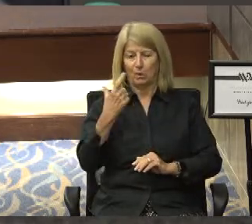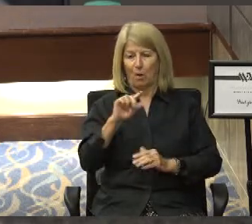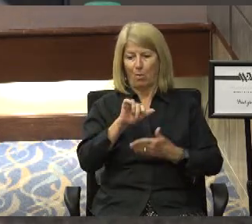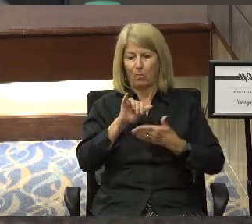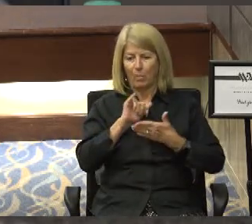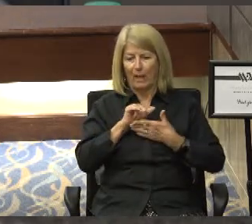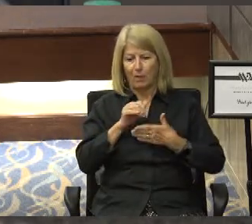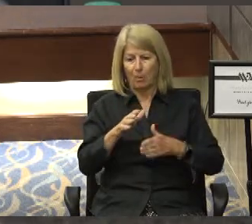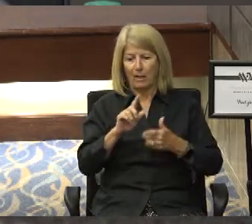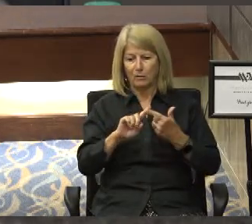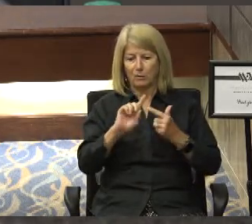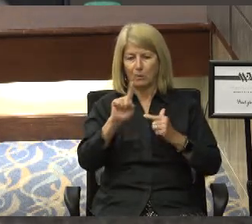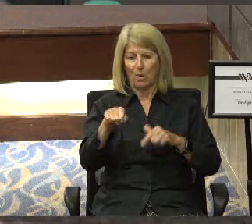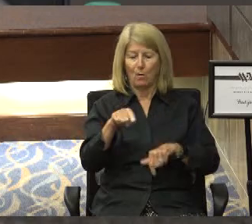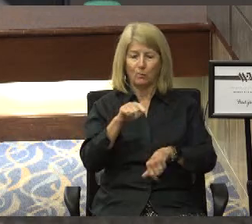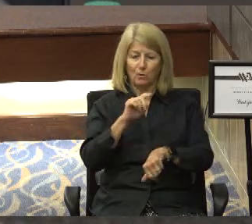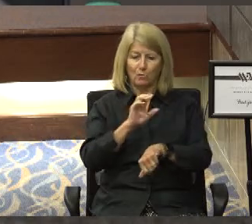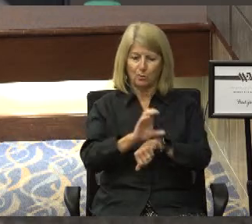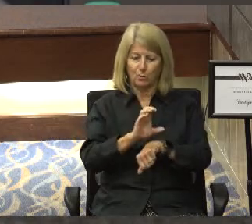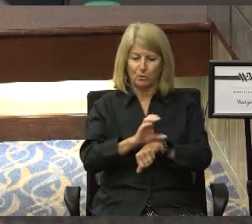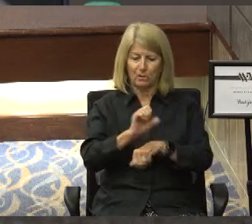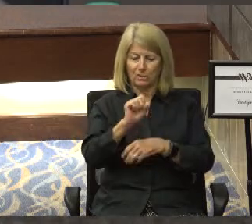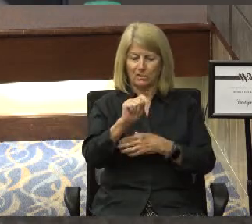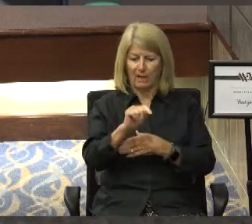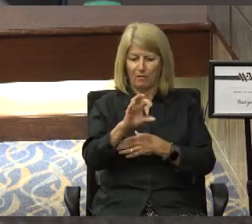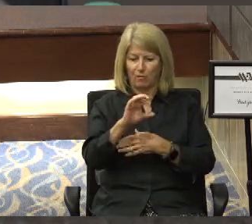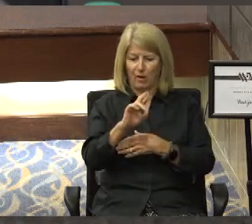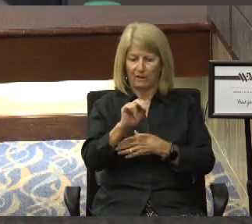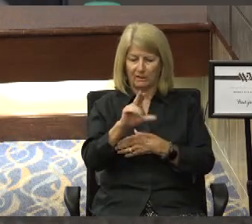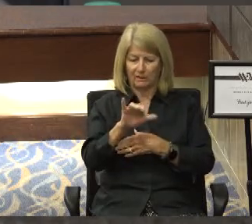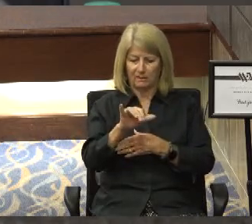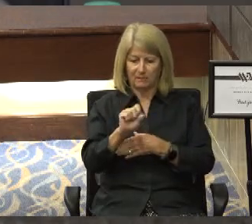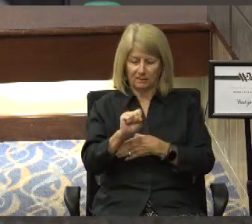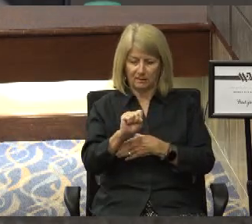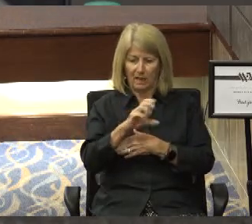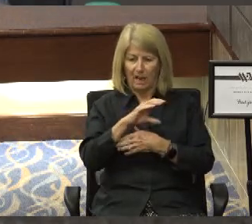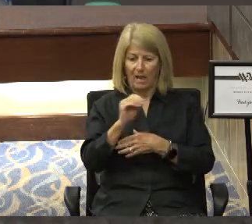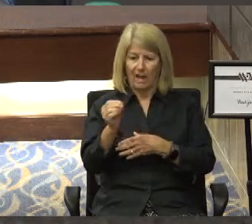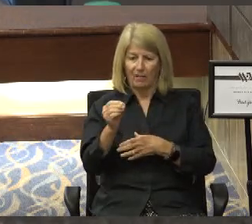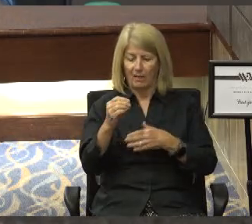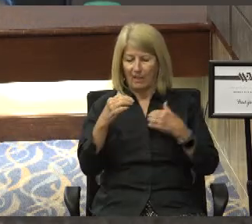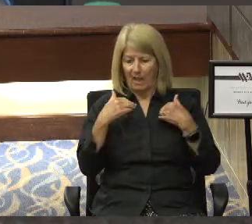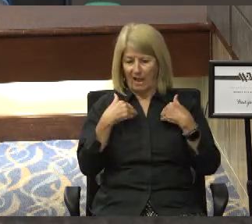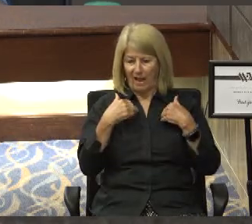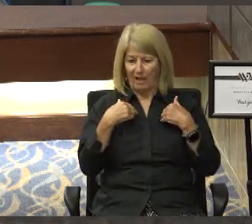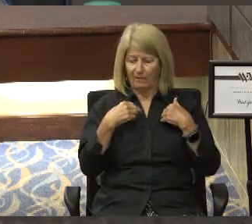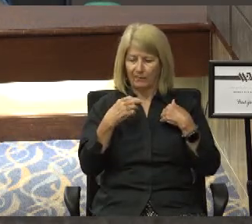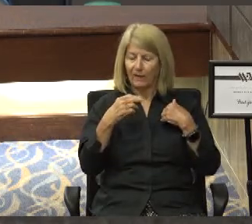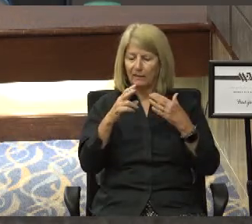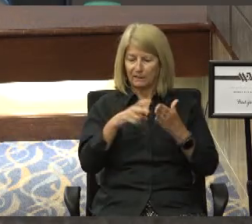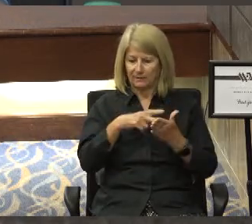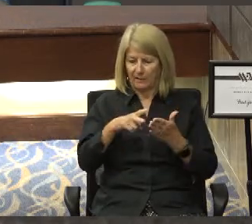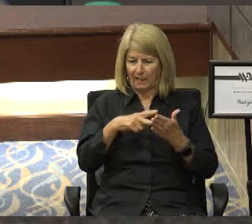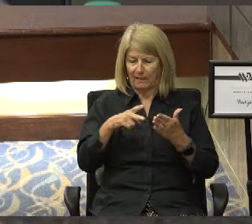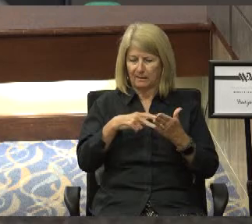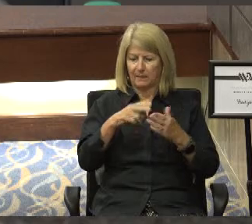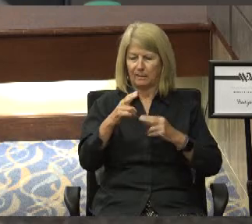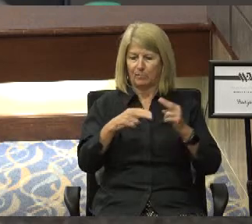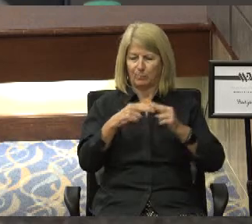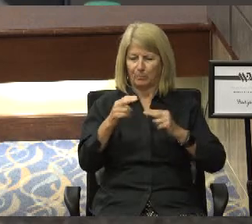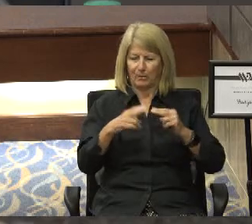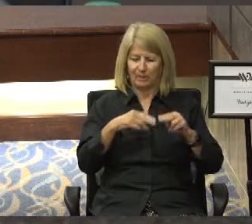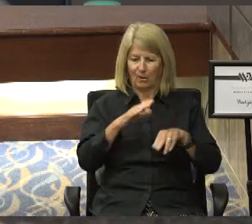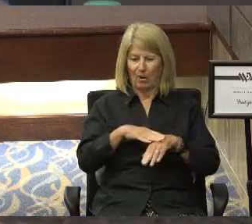church, St. Francis, and then there was a dance pavilion that we would all go to on Saturdays on North